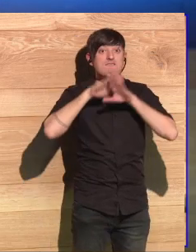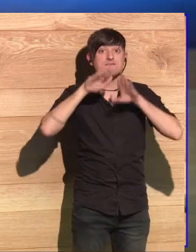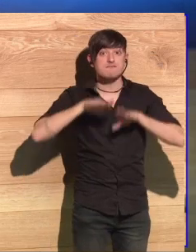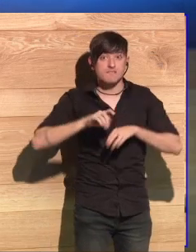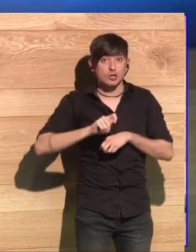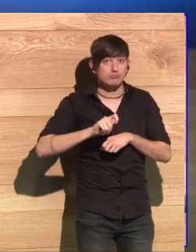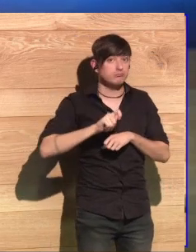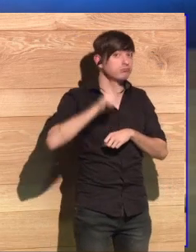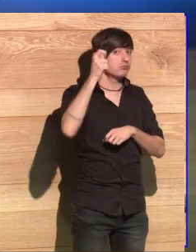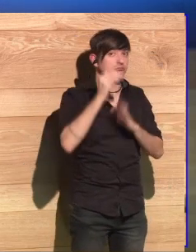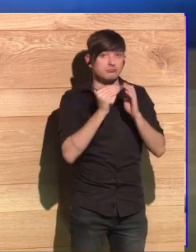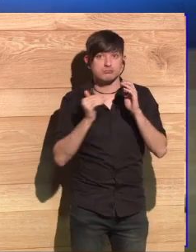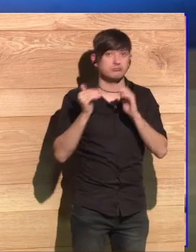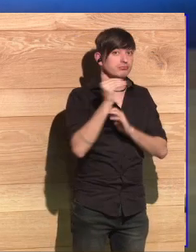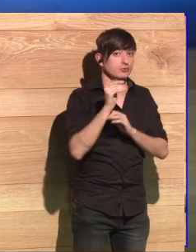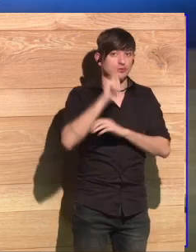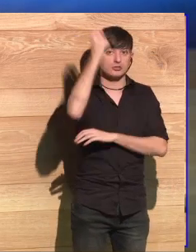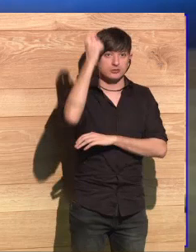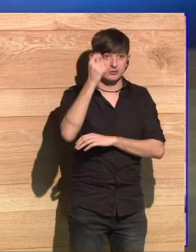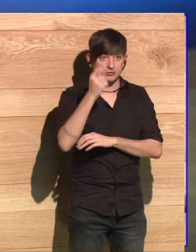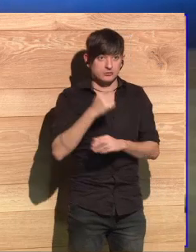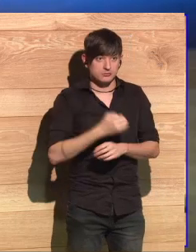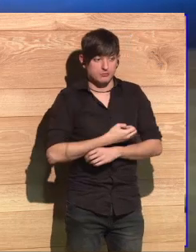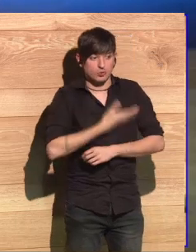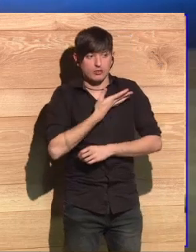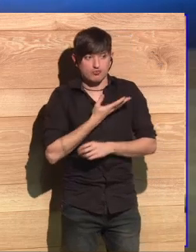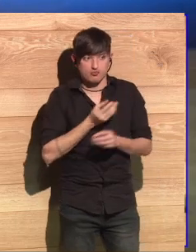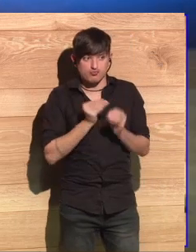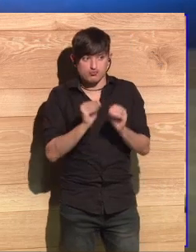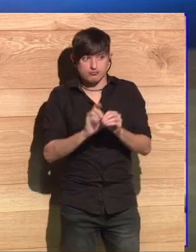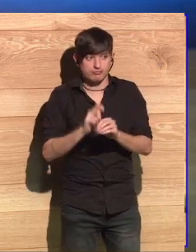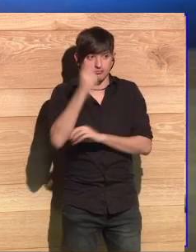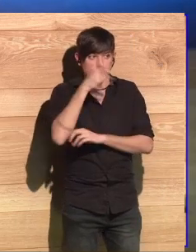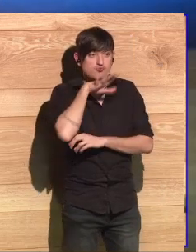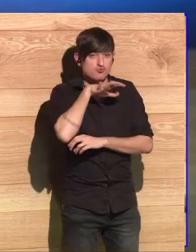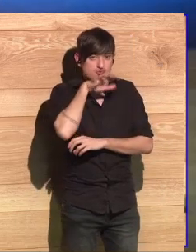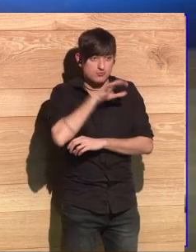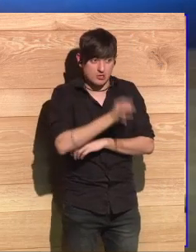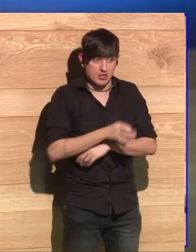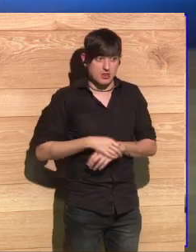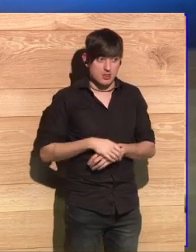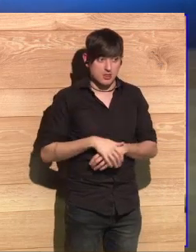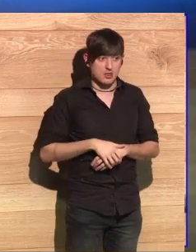Peter, that he managed to build himself a future, from that starting point?